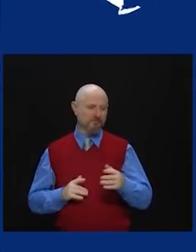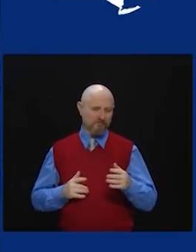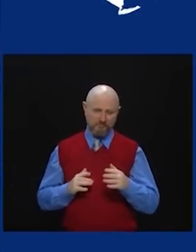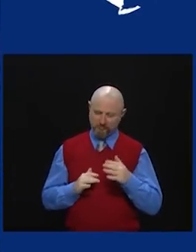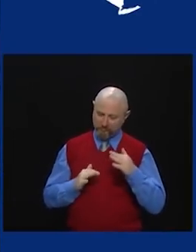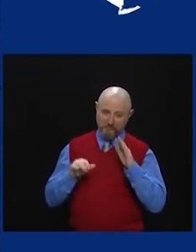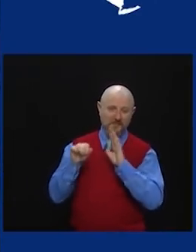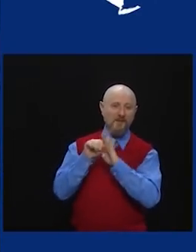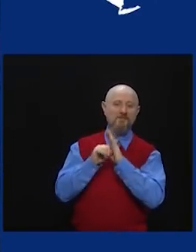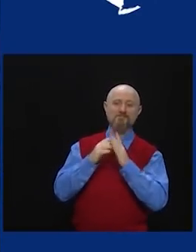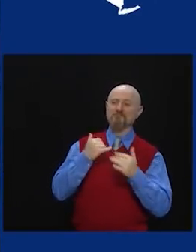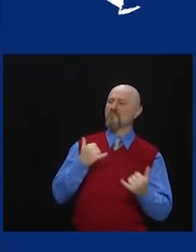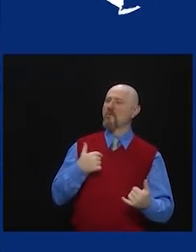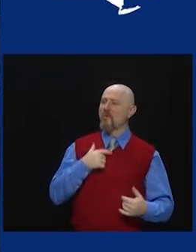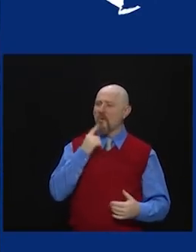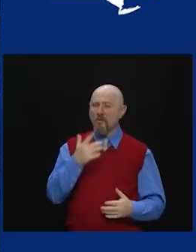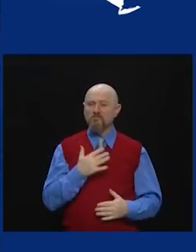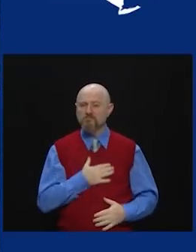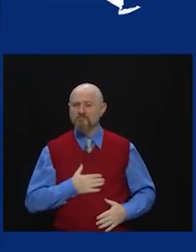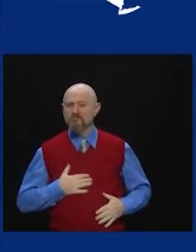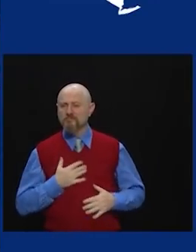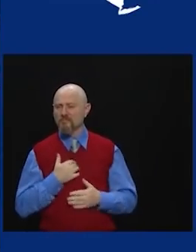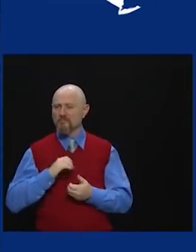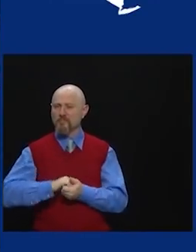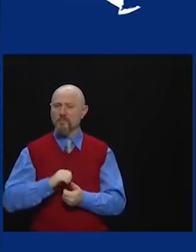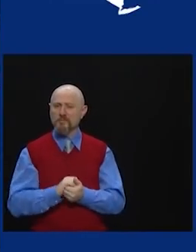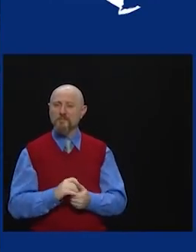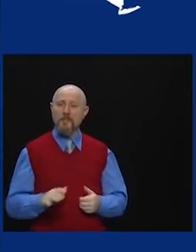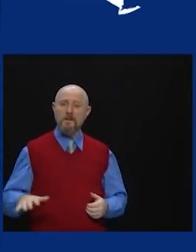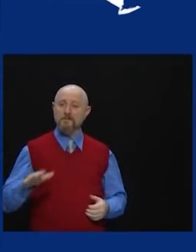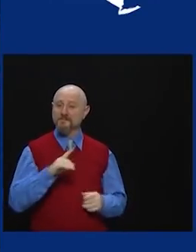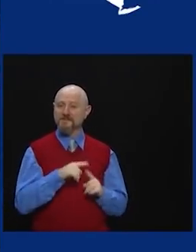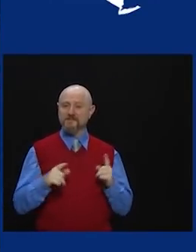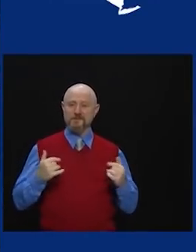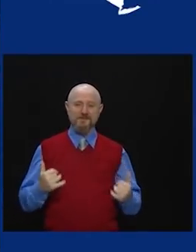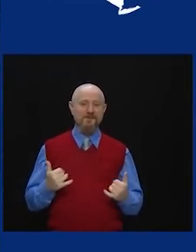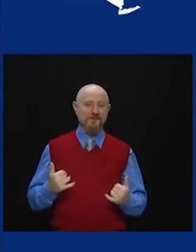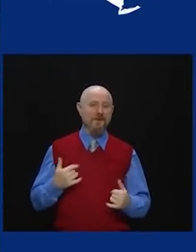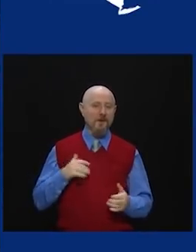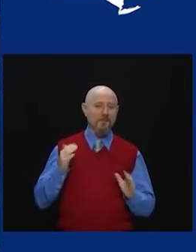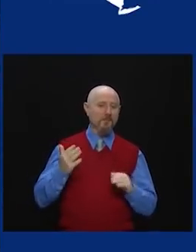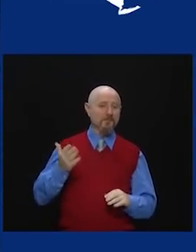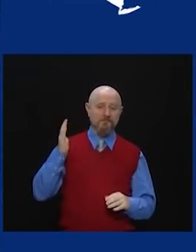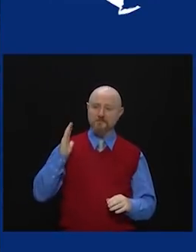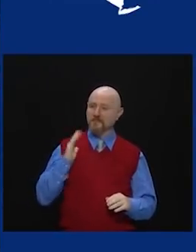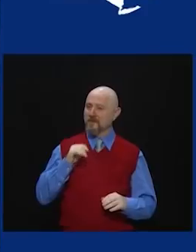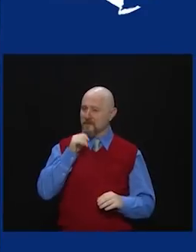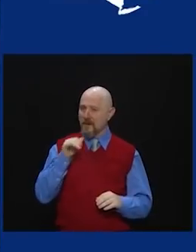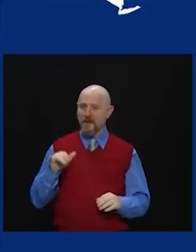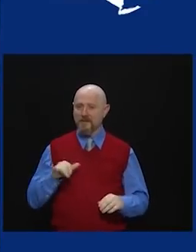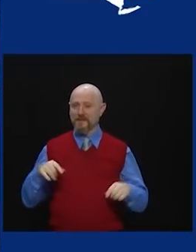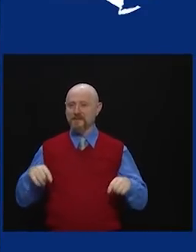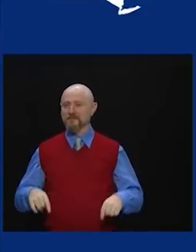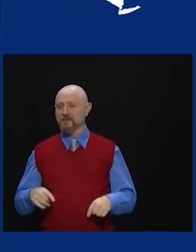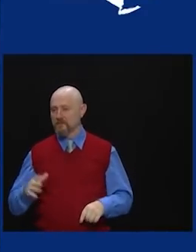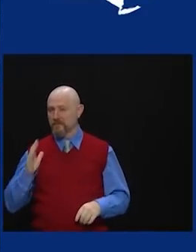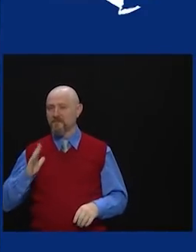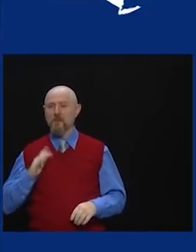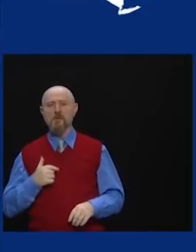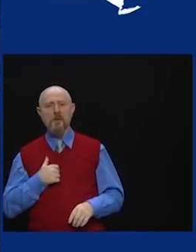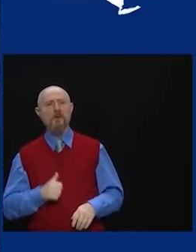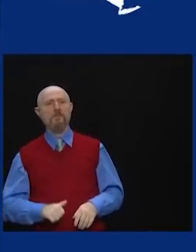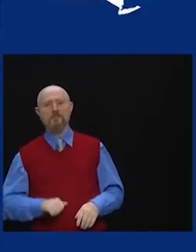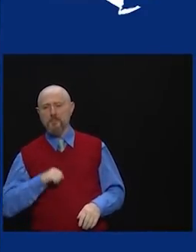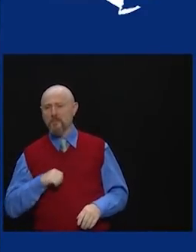of collaboration and cooperation, which has not always been the case. And I'm so proud to preside over an administration that understands the